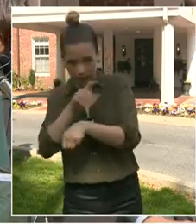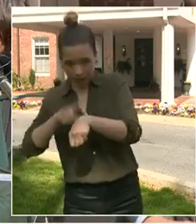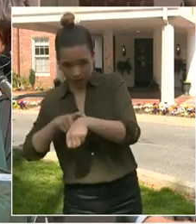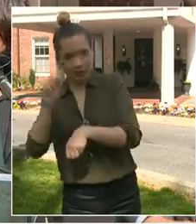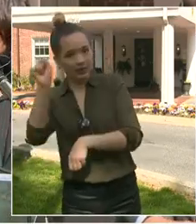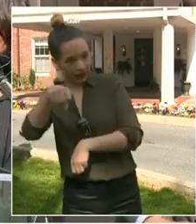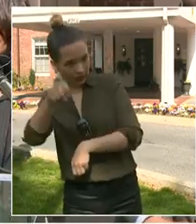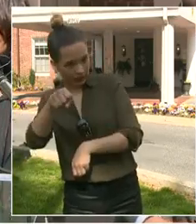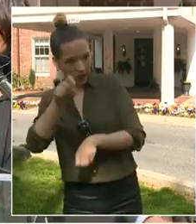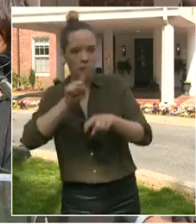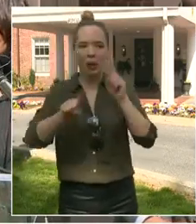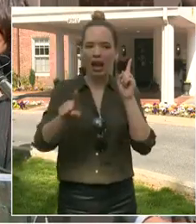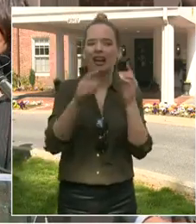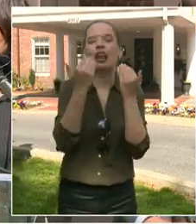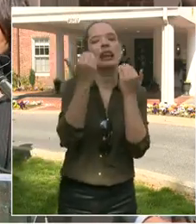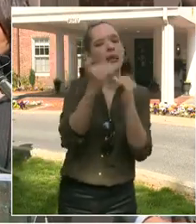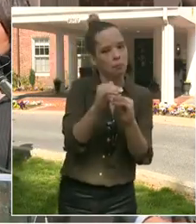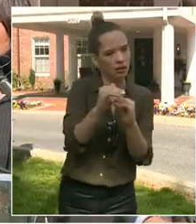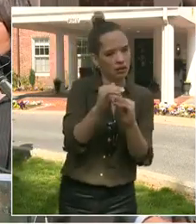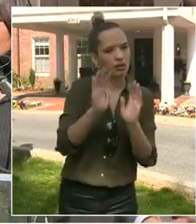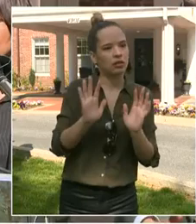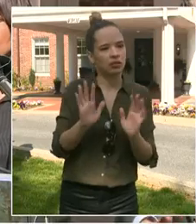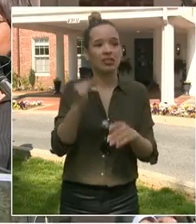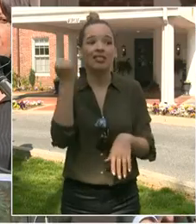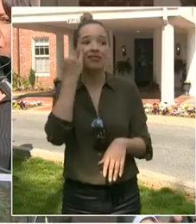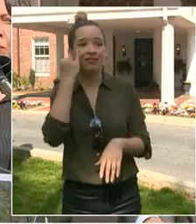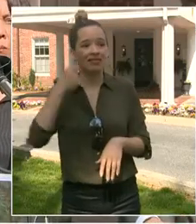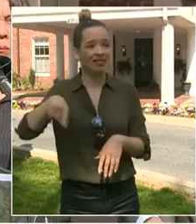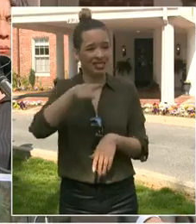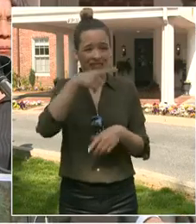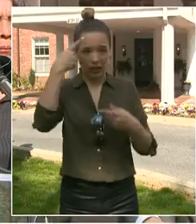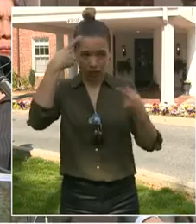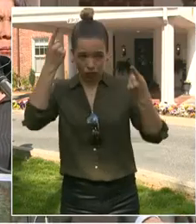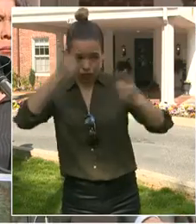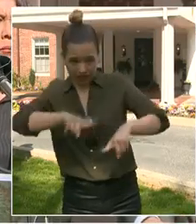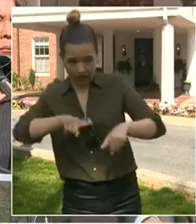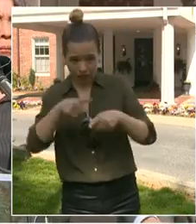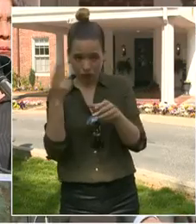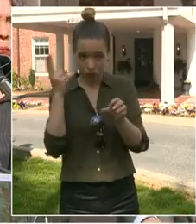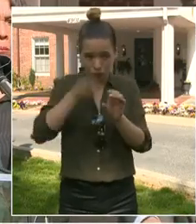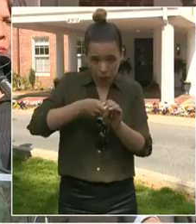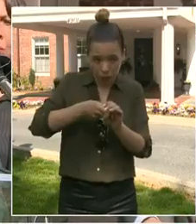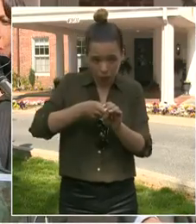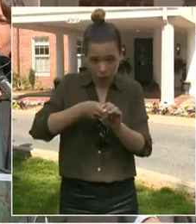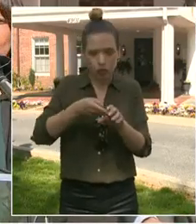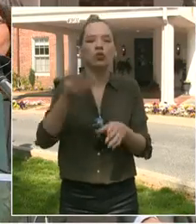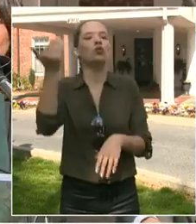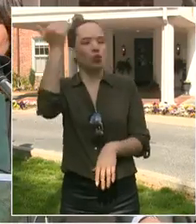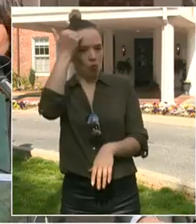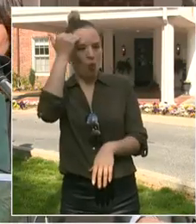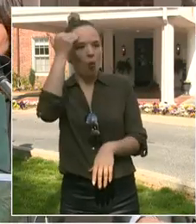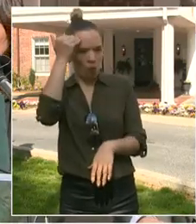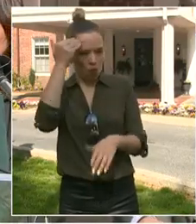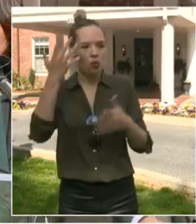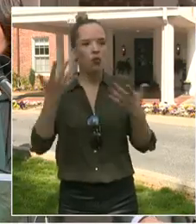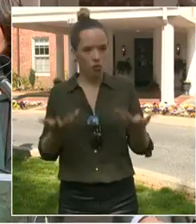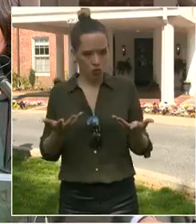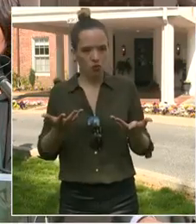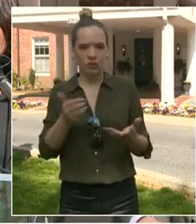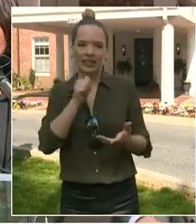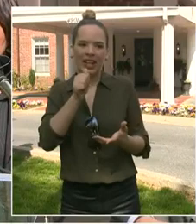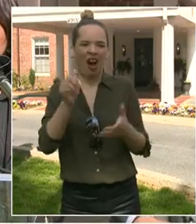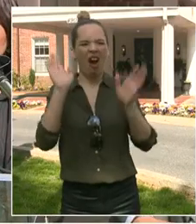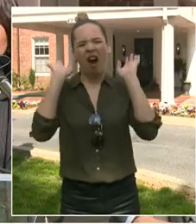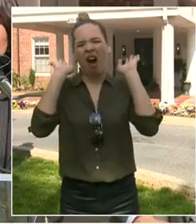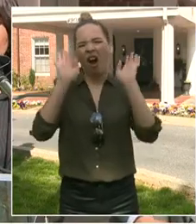And everyone who agrees to join the task force knows that it's not an honorific assignment, but